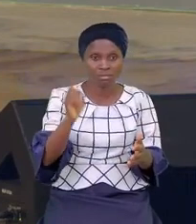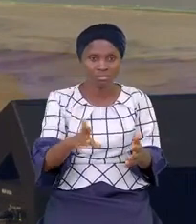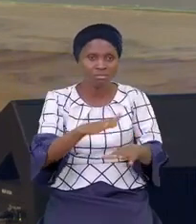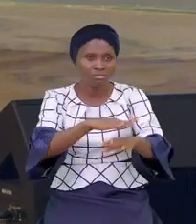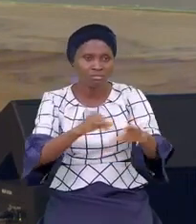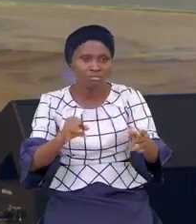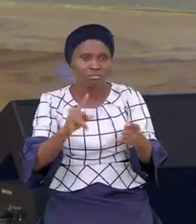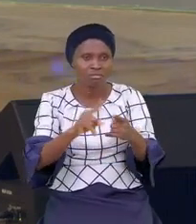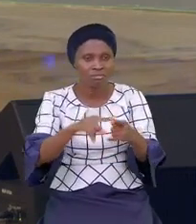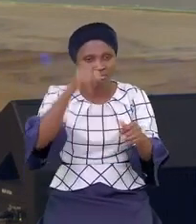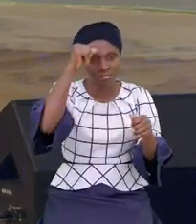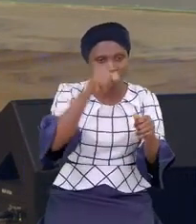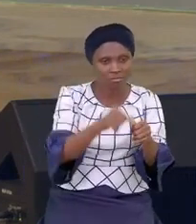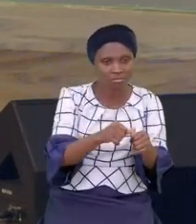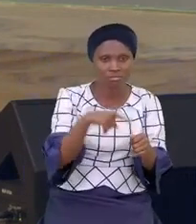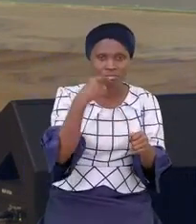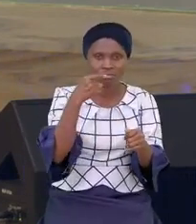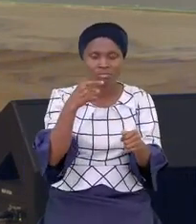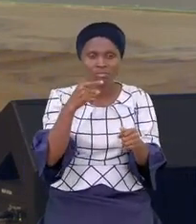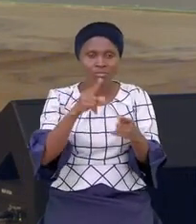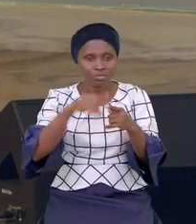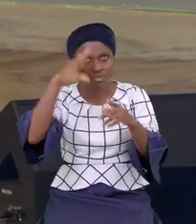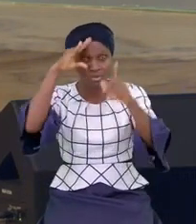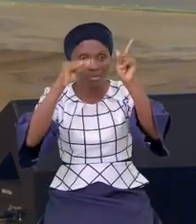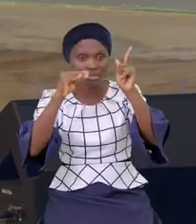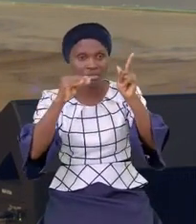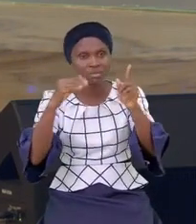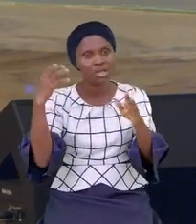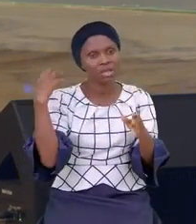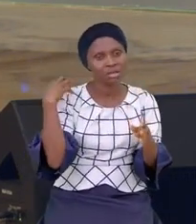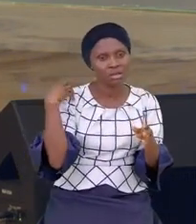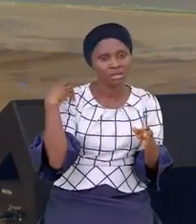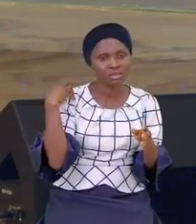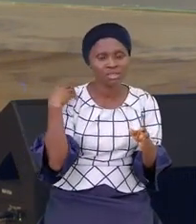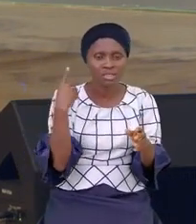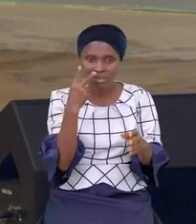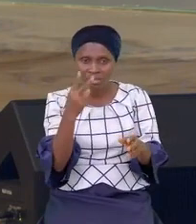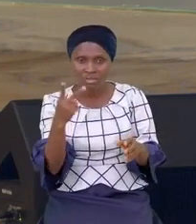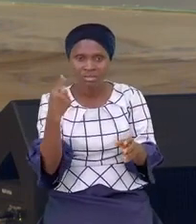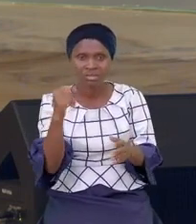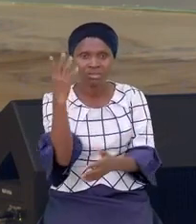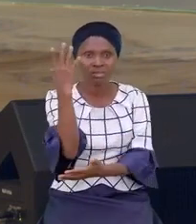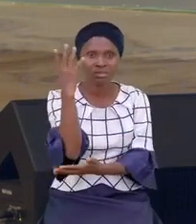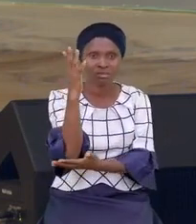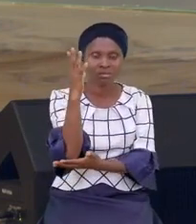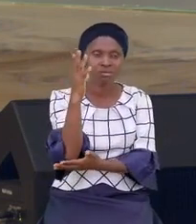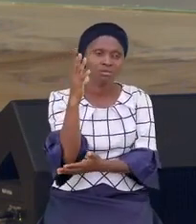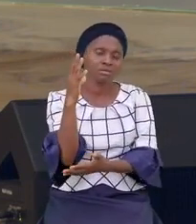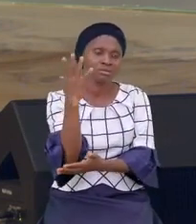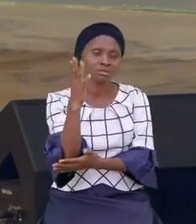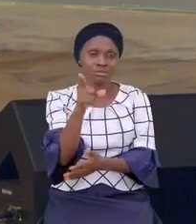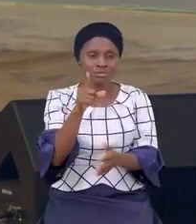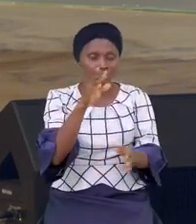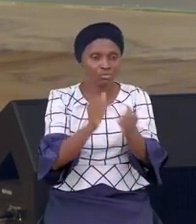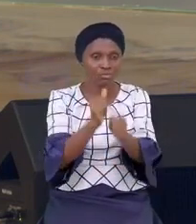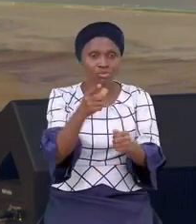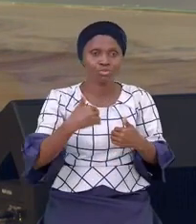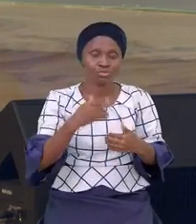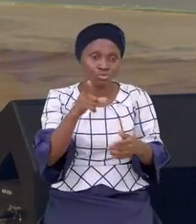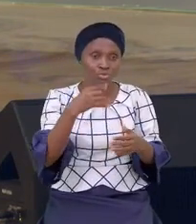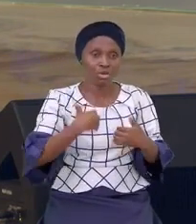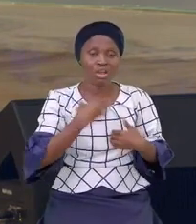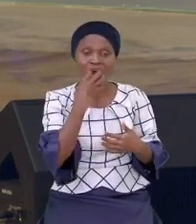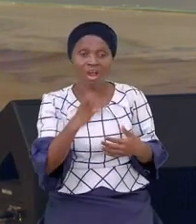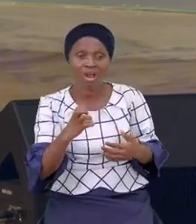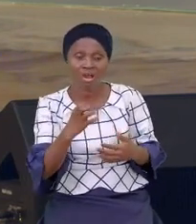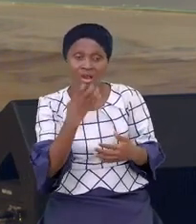tree which thou cursed is dried, is withered away. And Jesus answering